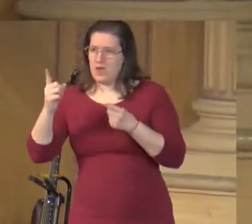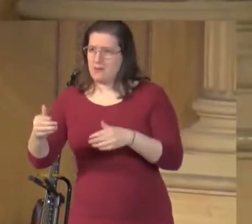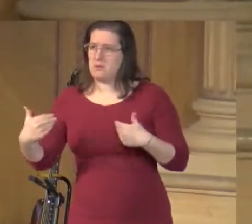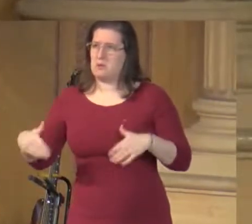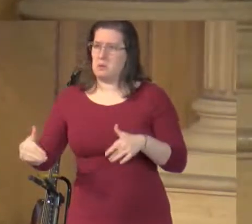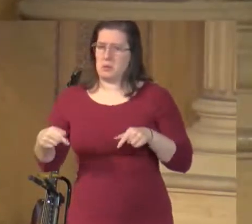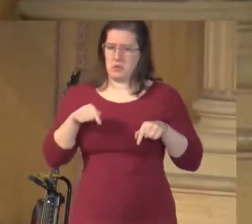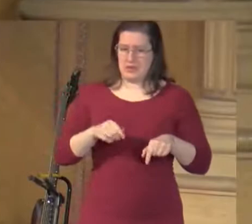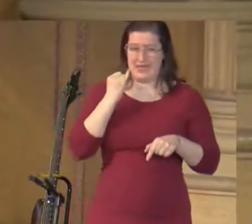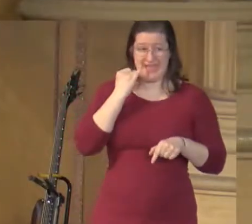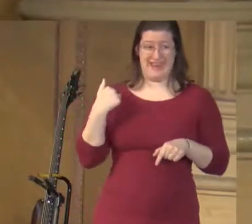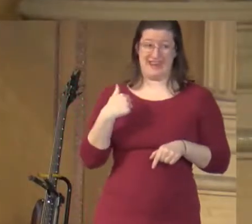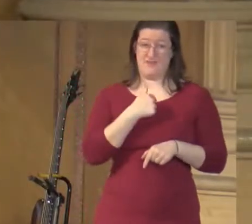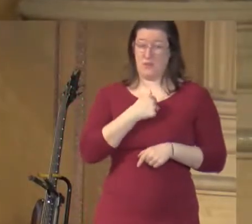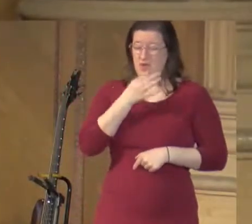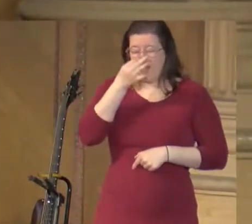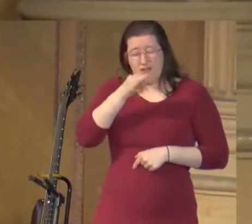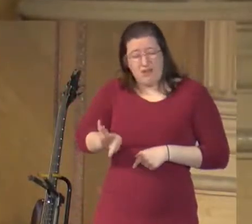ungodly and the sinner?